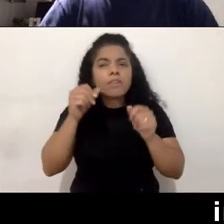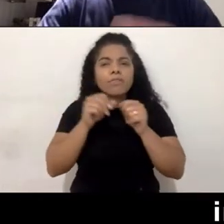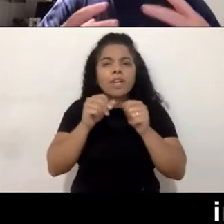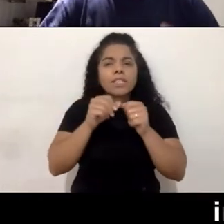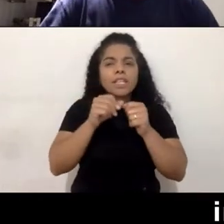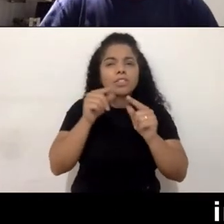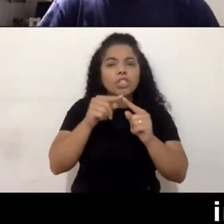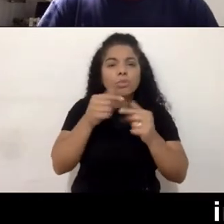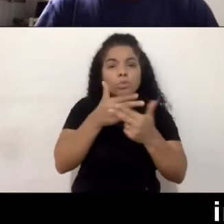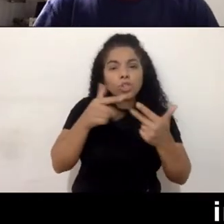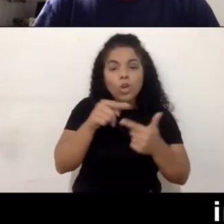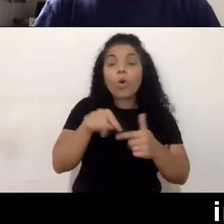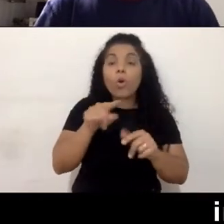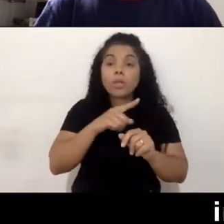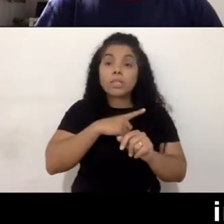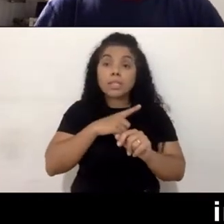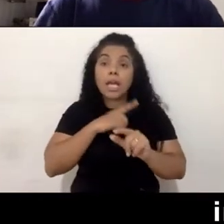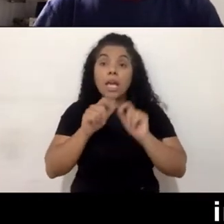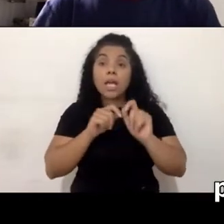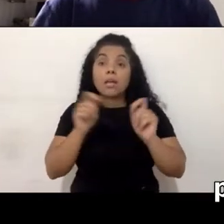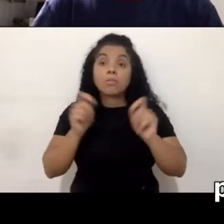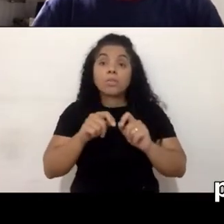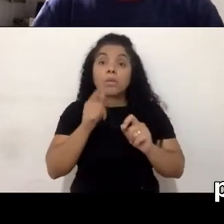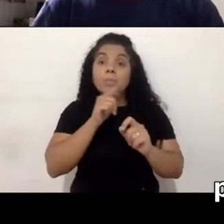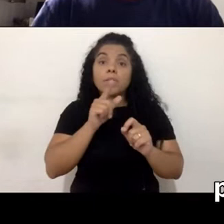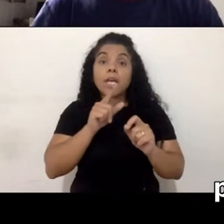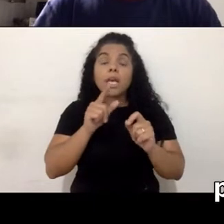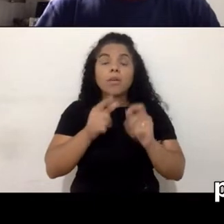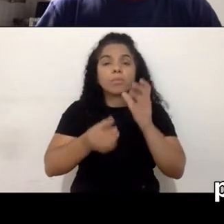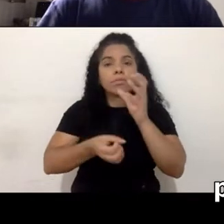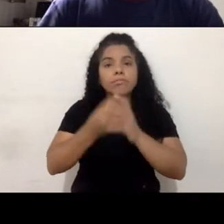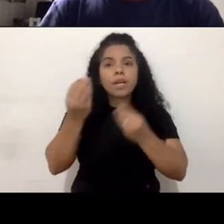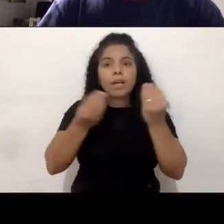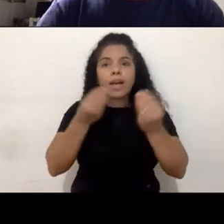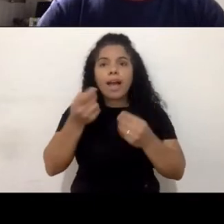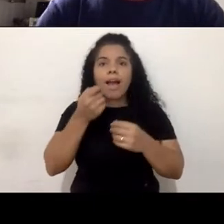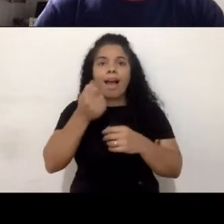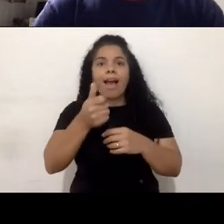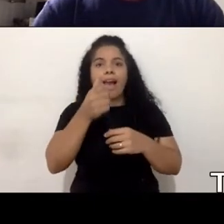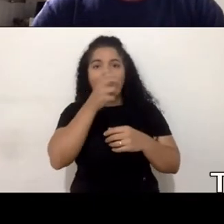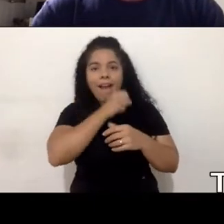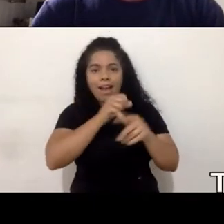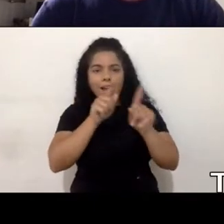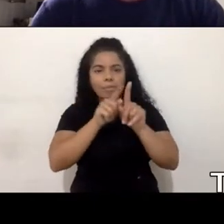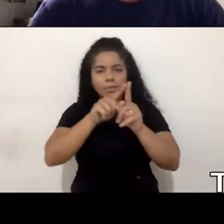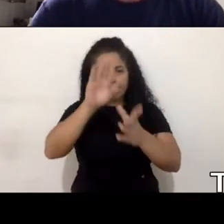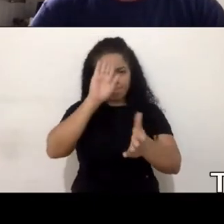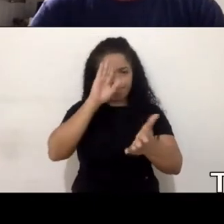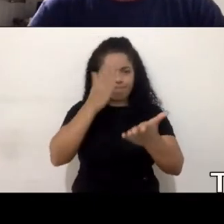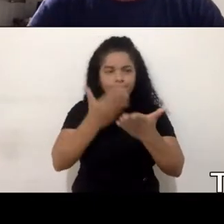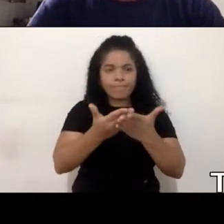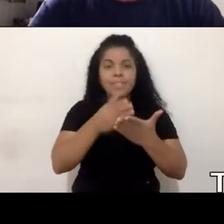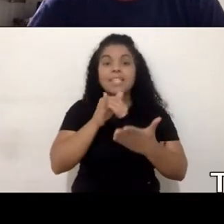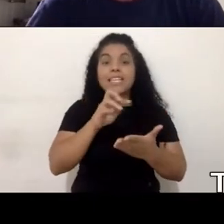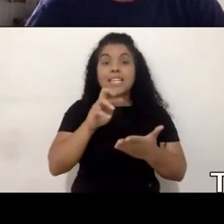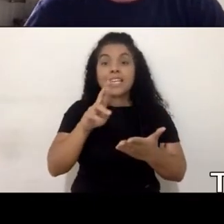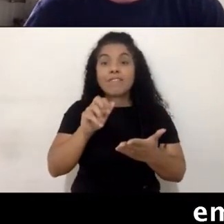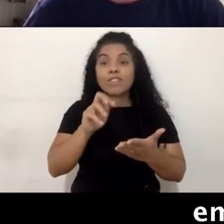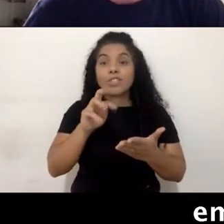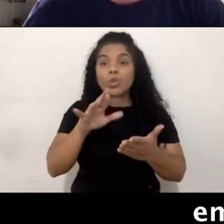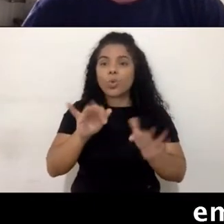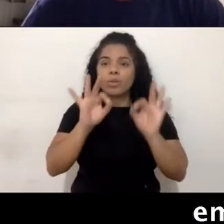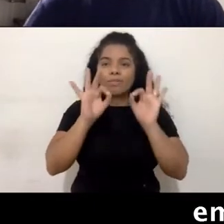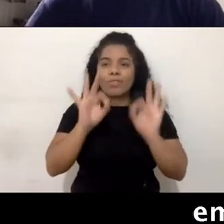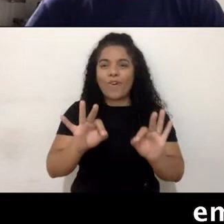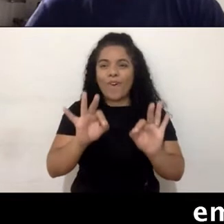reliably provision quality infrastructure to provide quality services. We also need to upgrade the system software. So